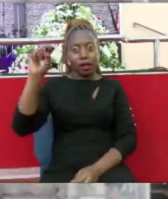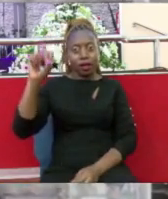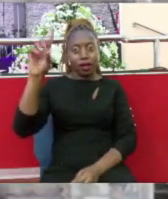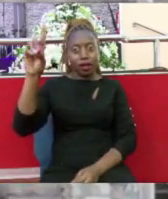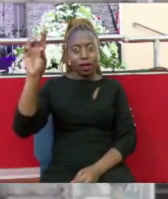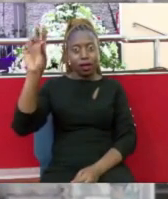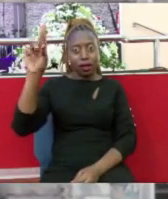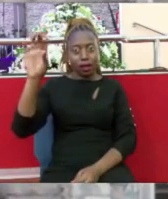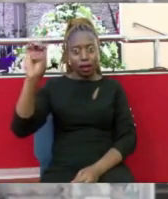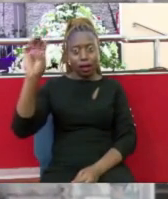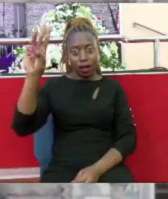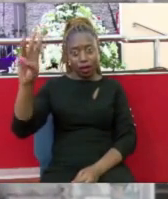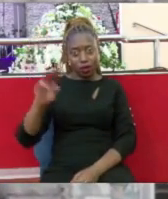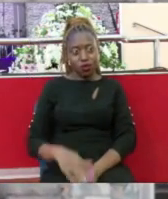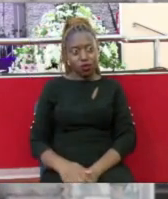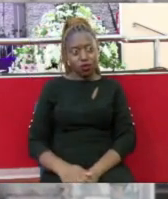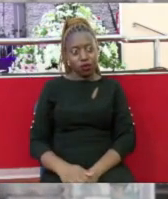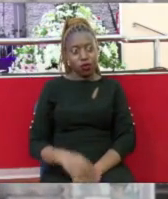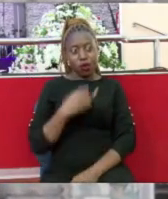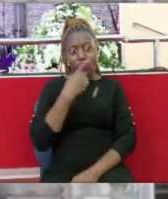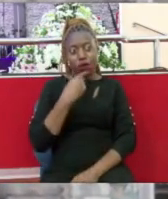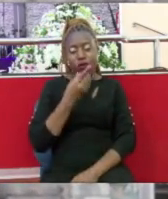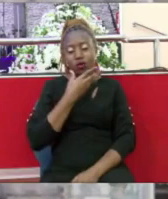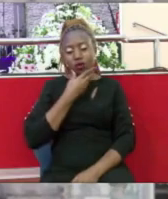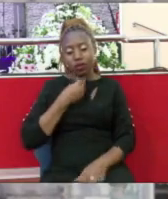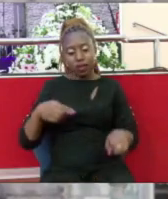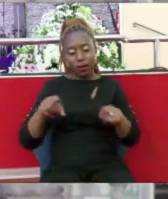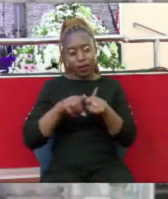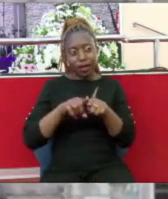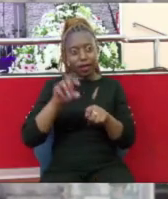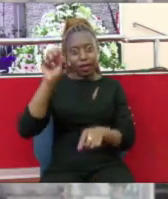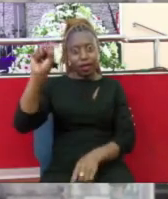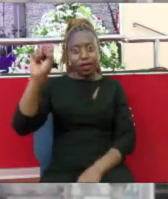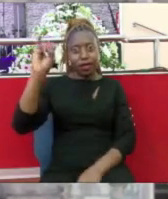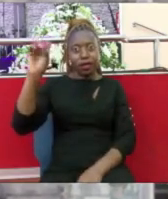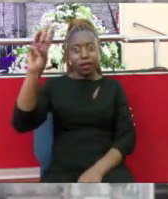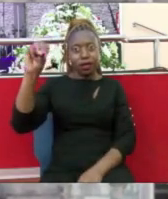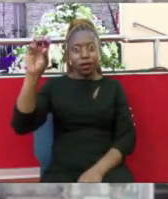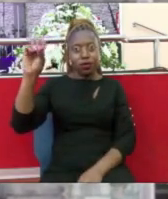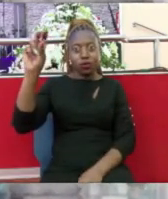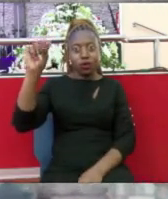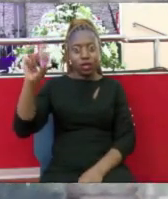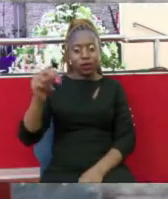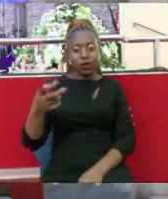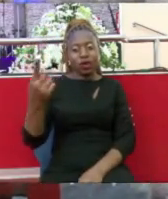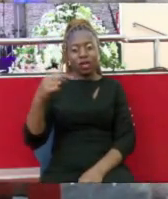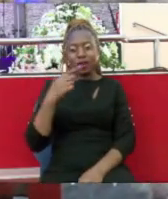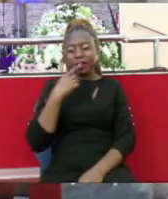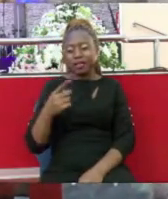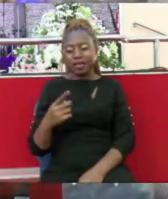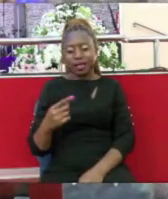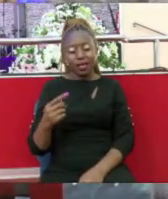Simon. We have nothing. But there's a small boy